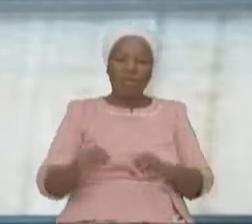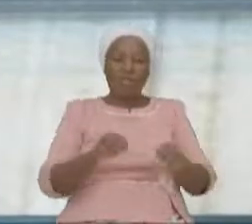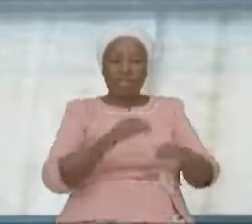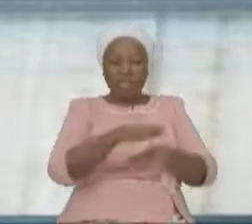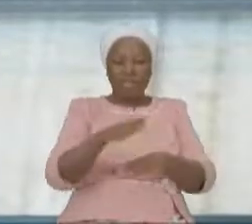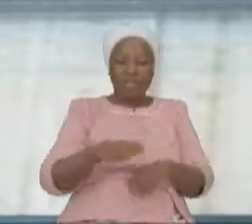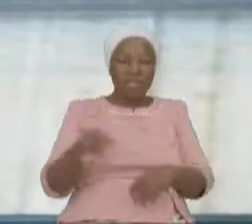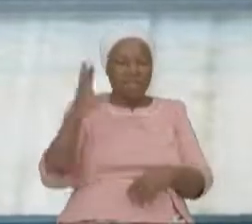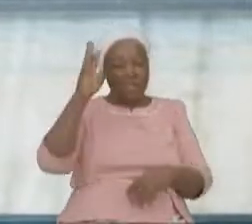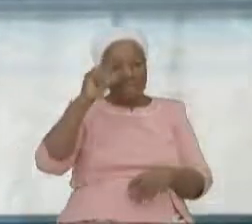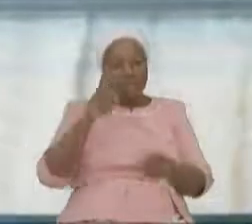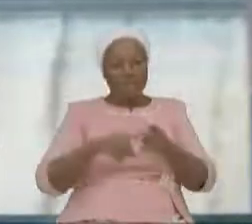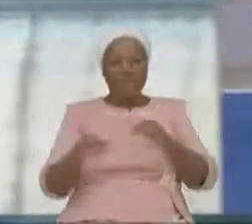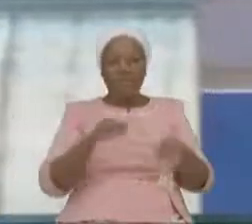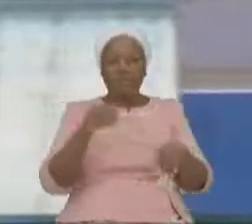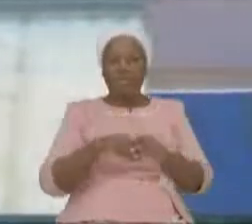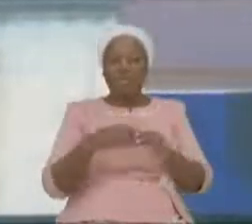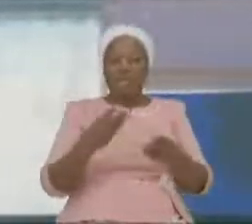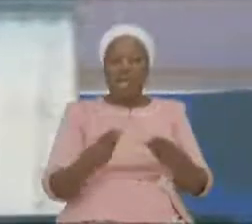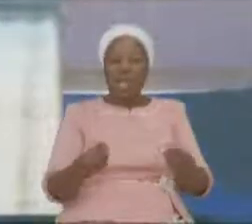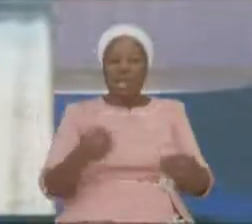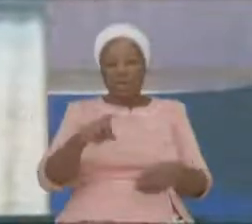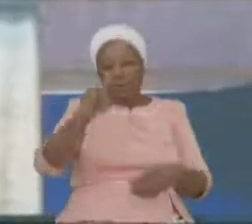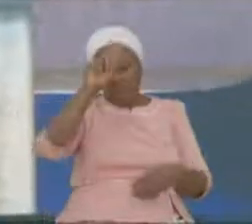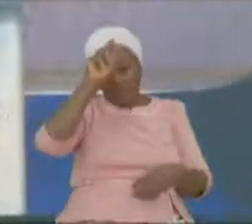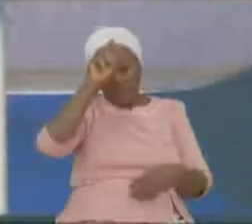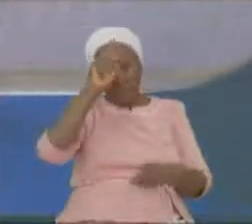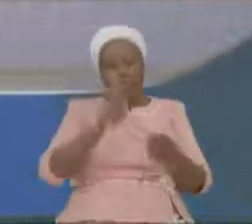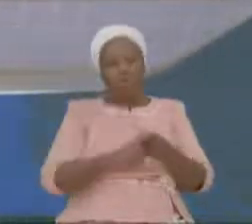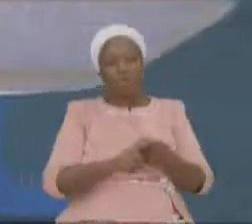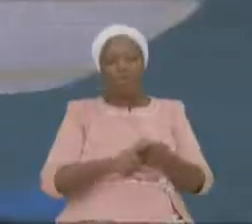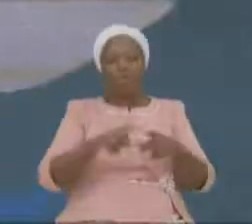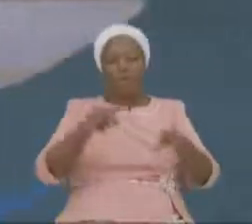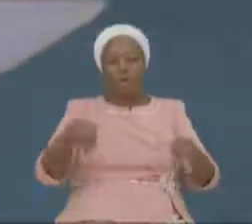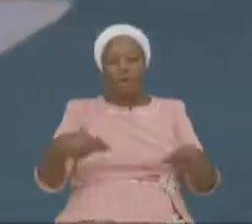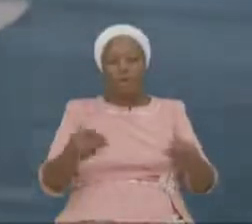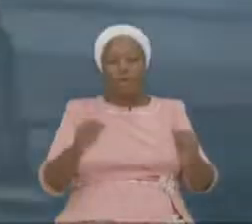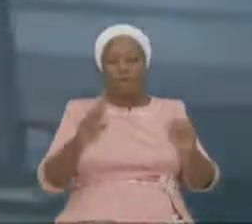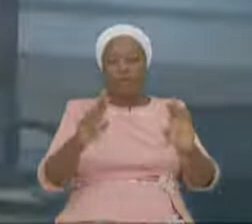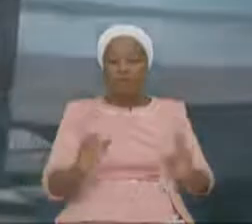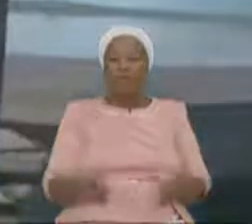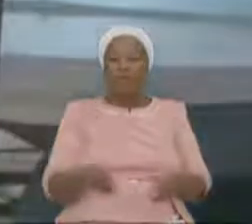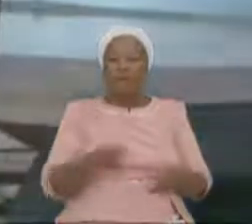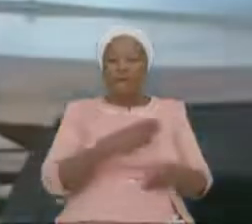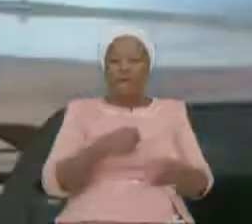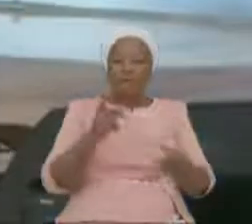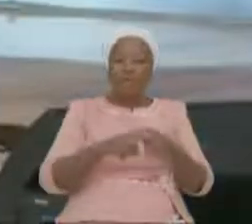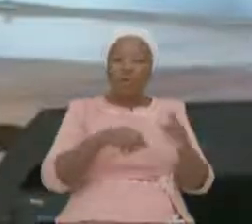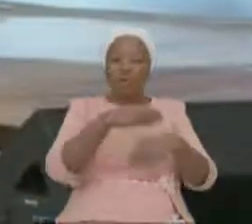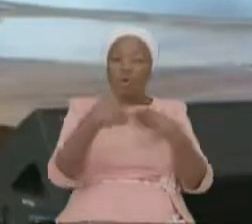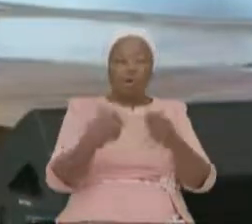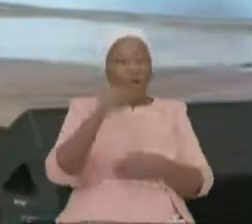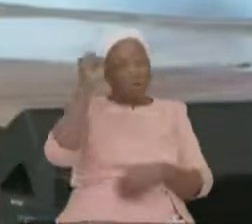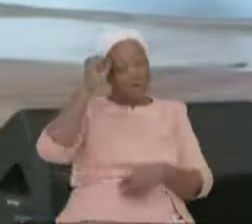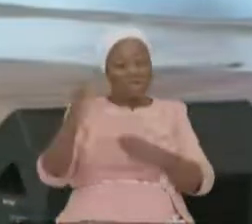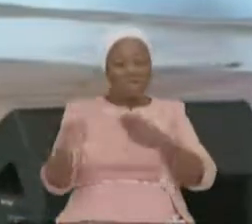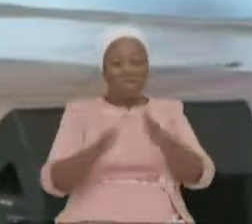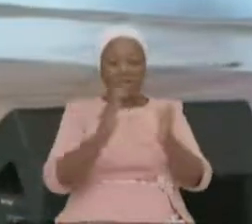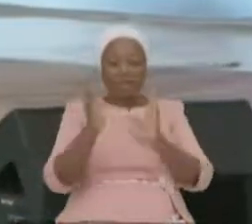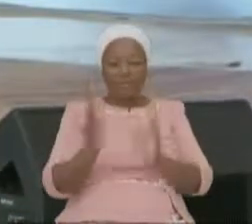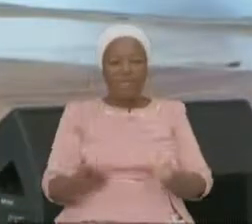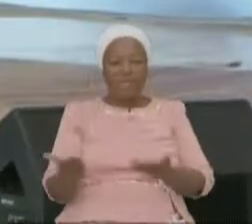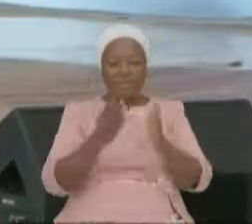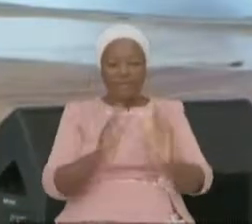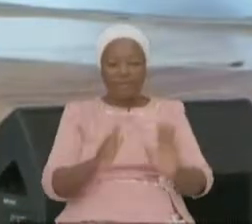do in the land of Egypt to Pharaoh and to all his servants and to all